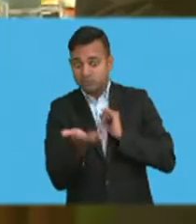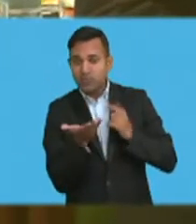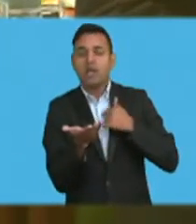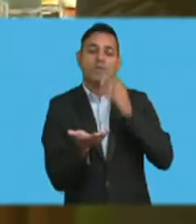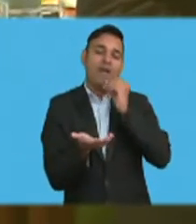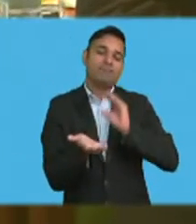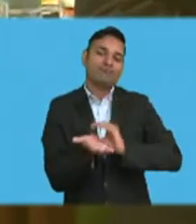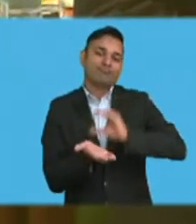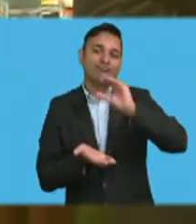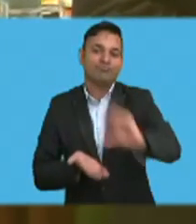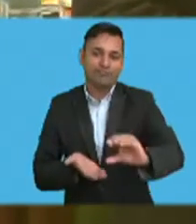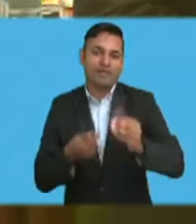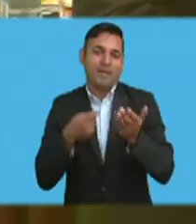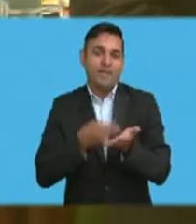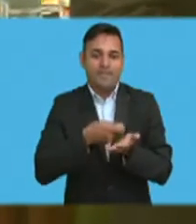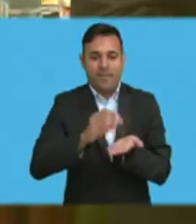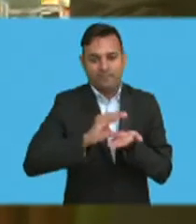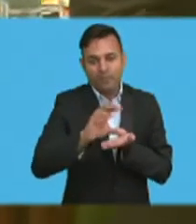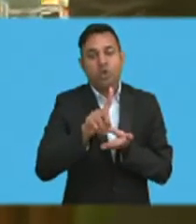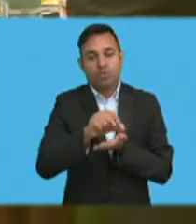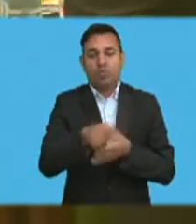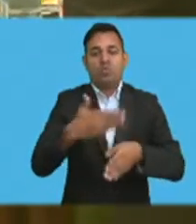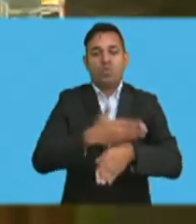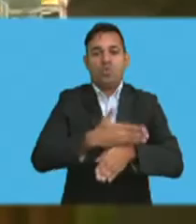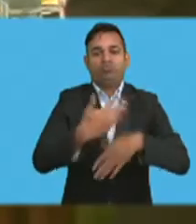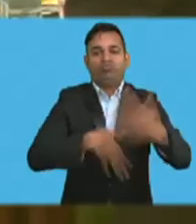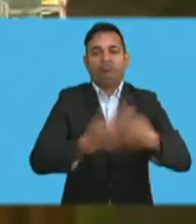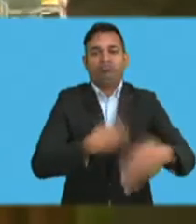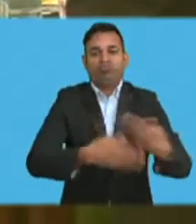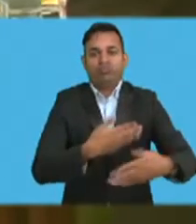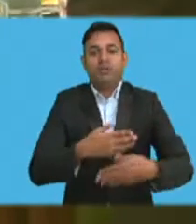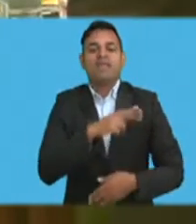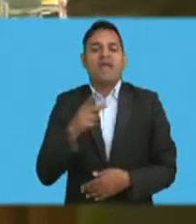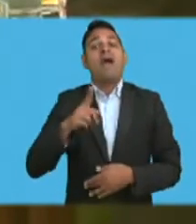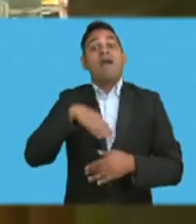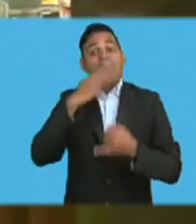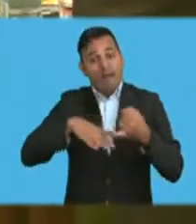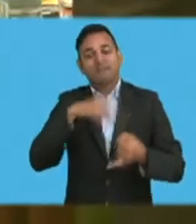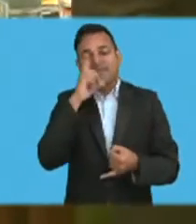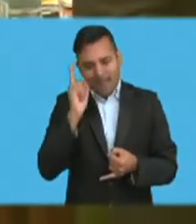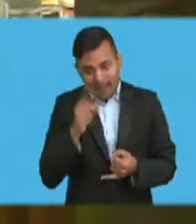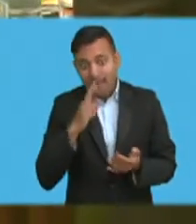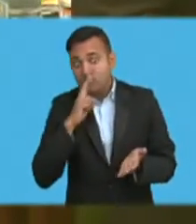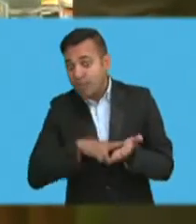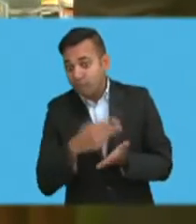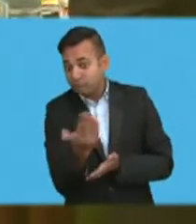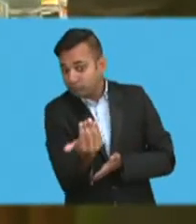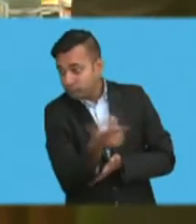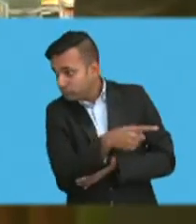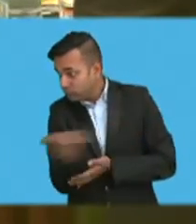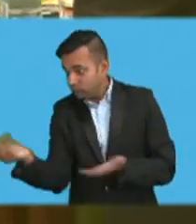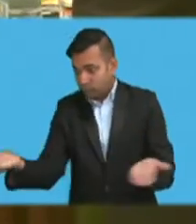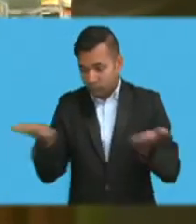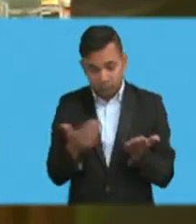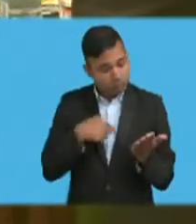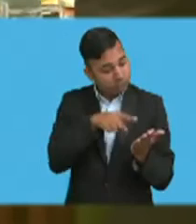had a training of staff from this municipal council, dedicated staff who would be responsible to dealing with this money